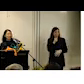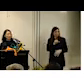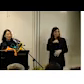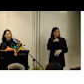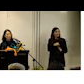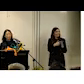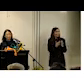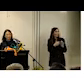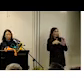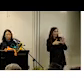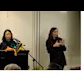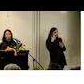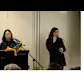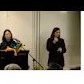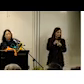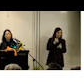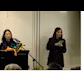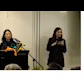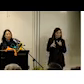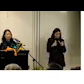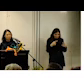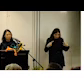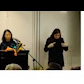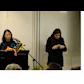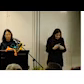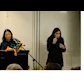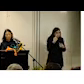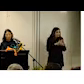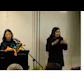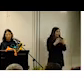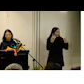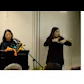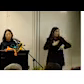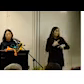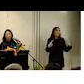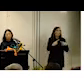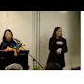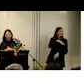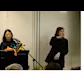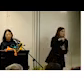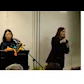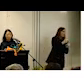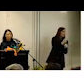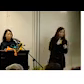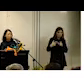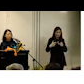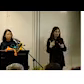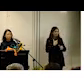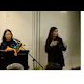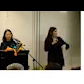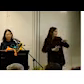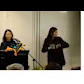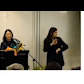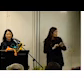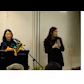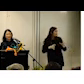to investigate the impact of those mutations in a more complex system, so more complex than frog eggs, in a more controlled environment. And hopefully